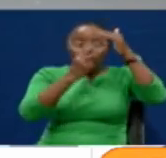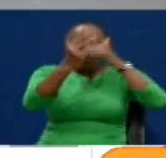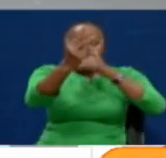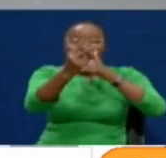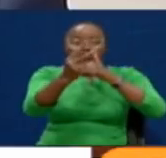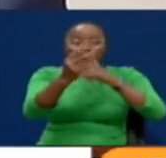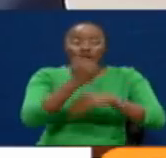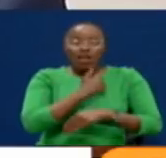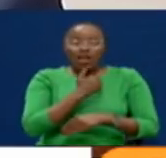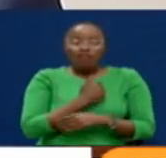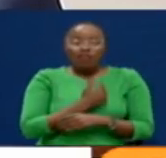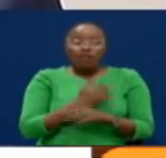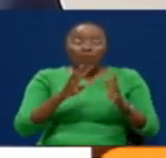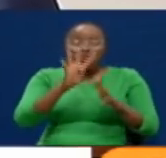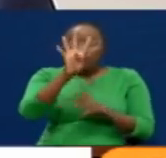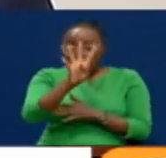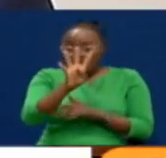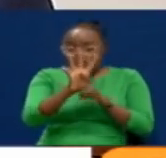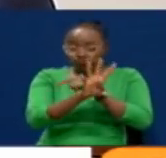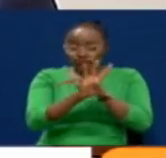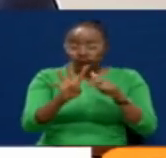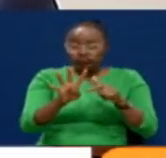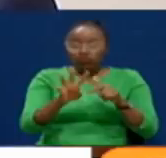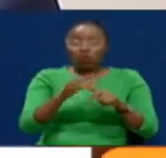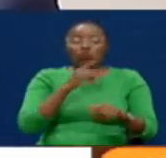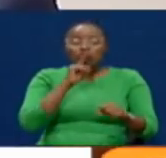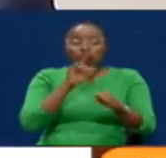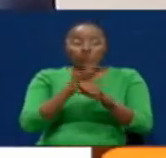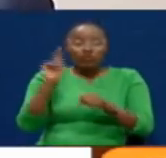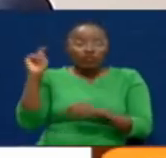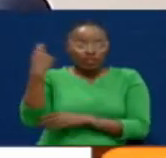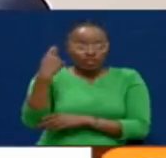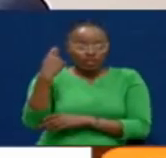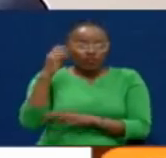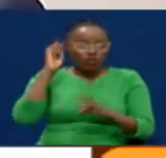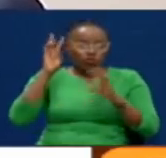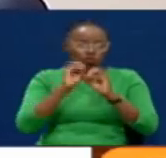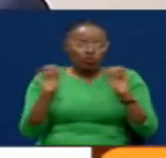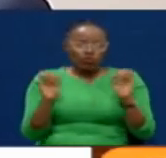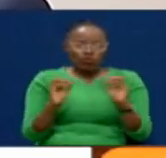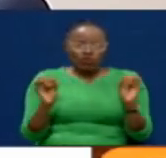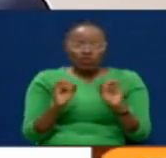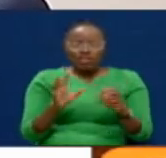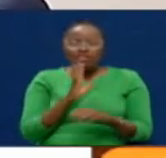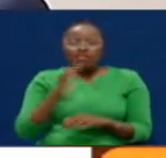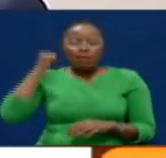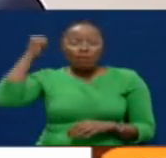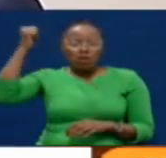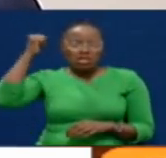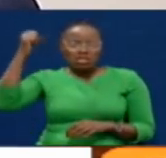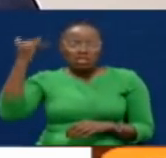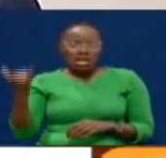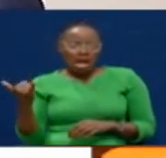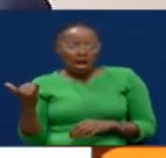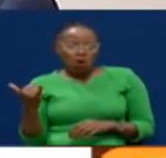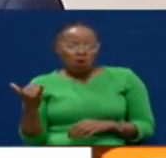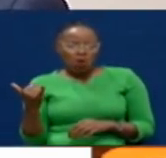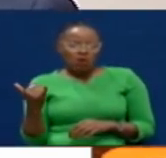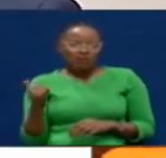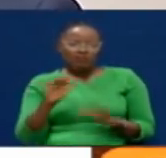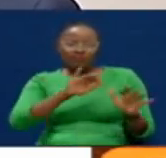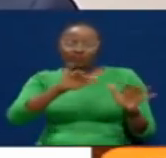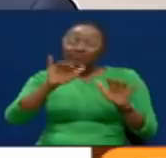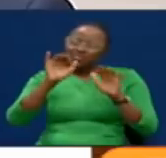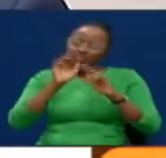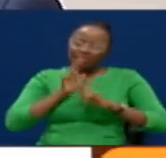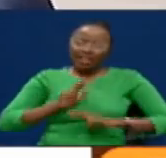the hardware and the Big Four without unity. And I just want to assure Kenyans, because people are worried about the tone of the politics now and the hype. Let them